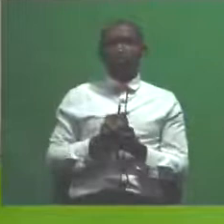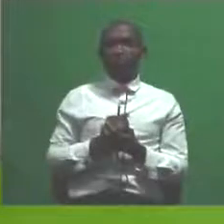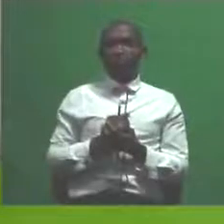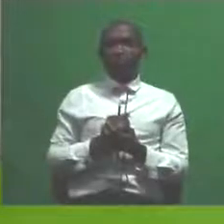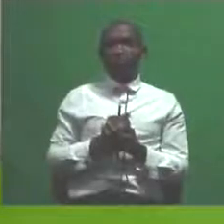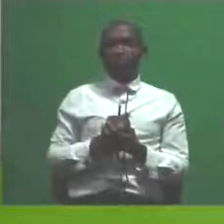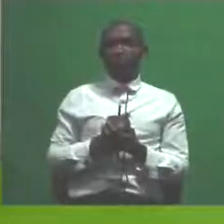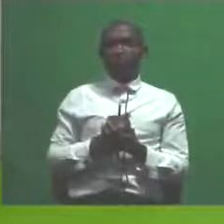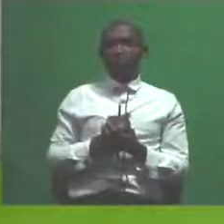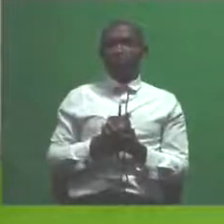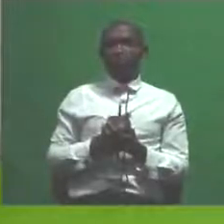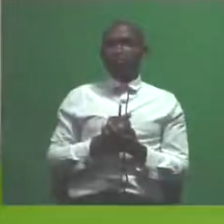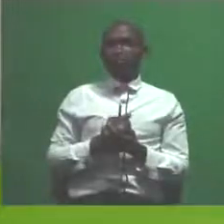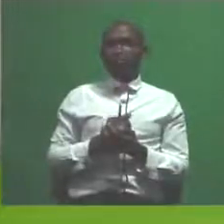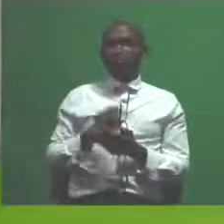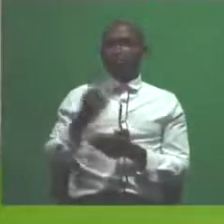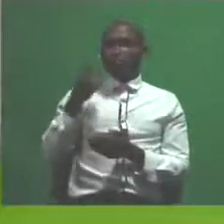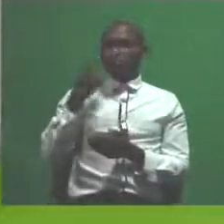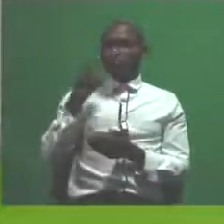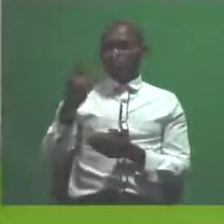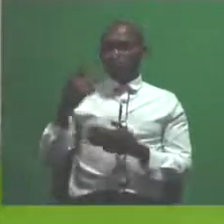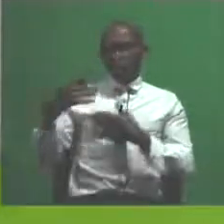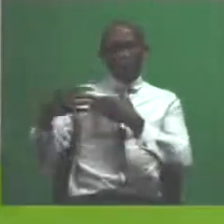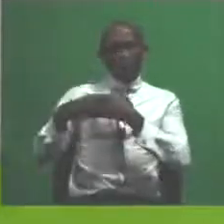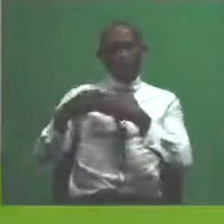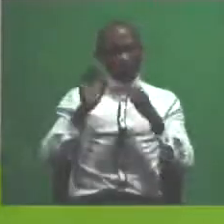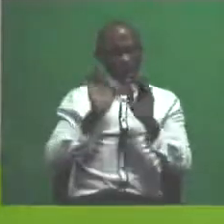Look at this picture carefully.